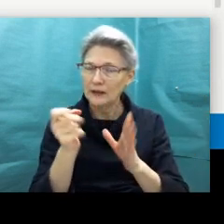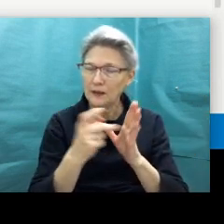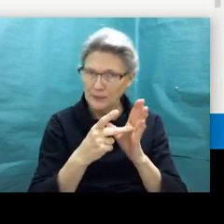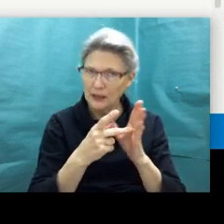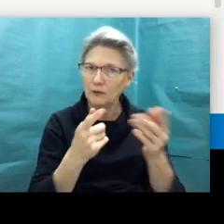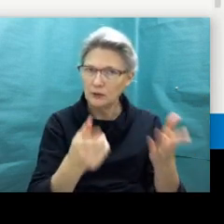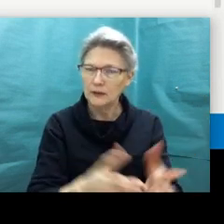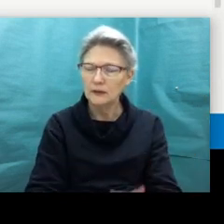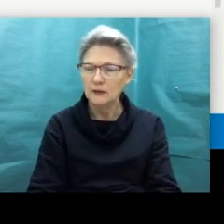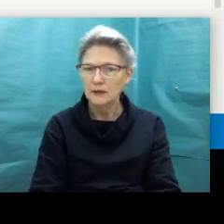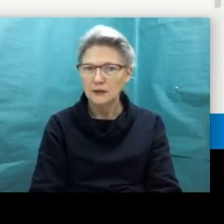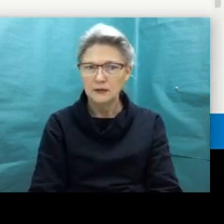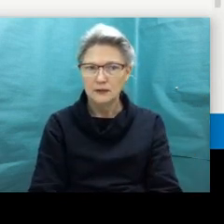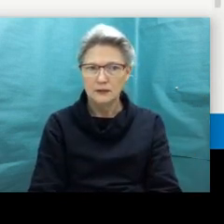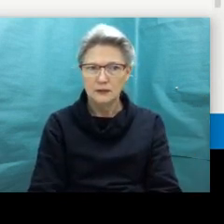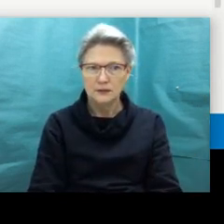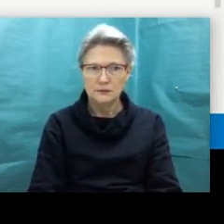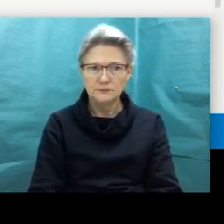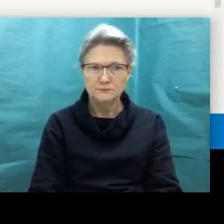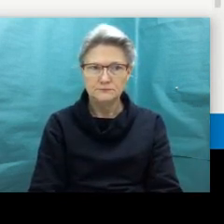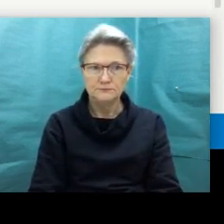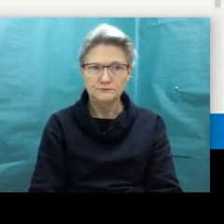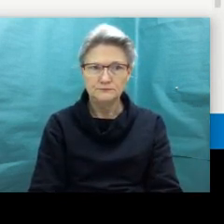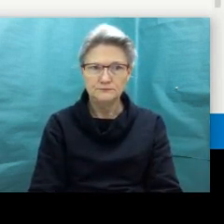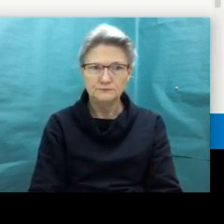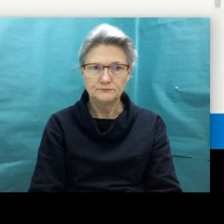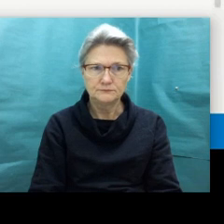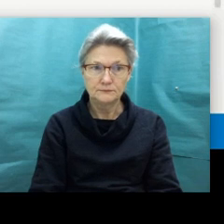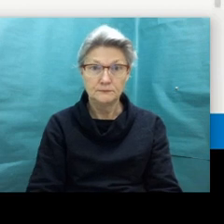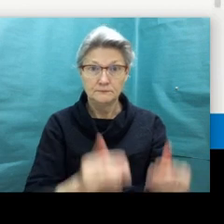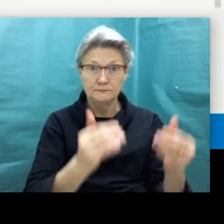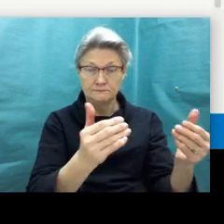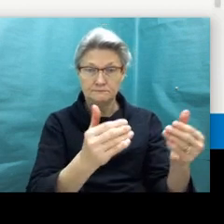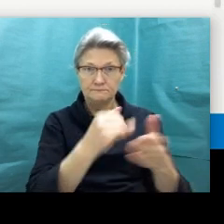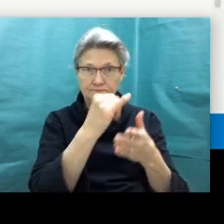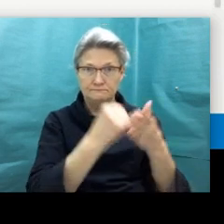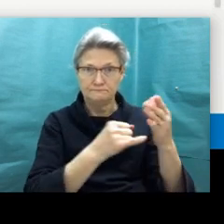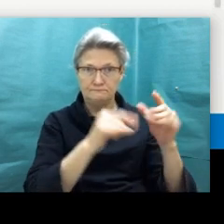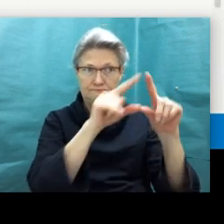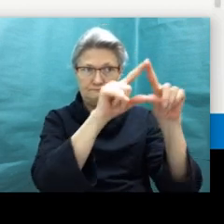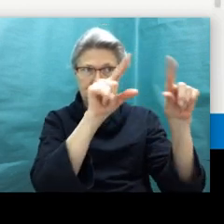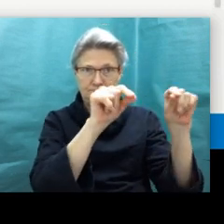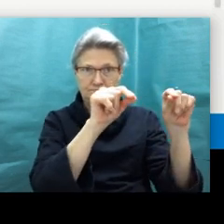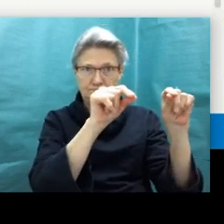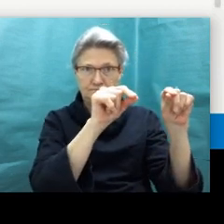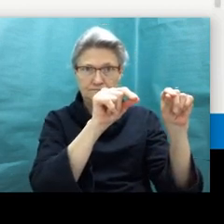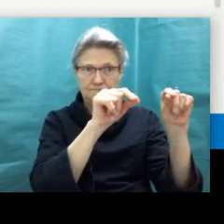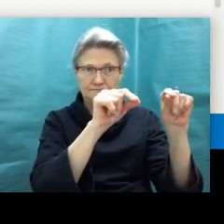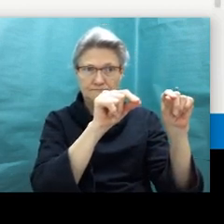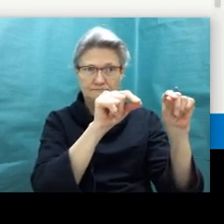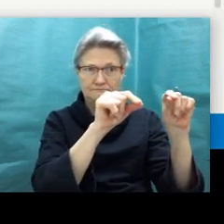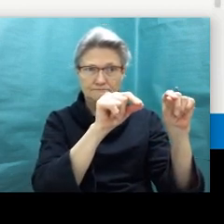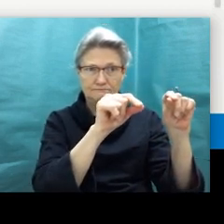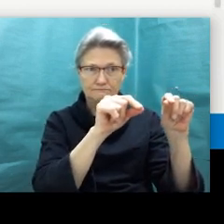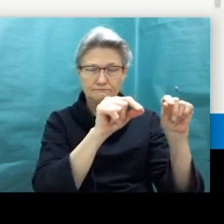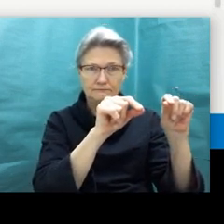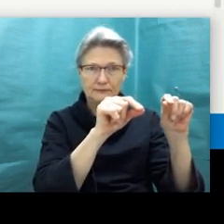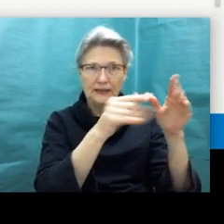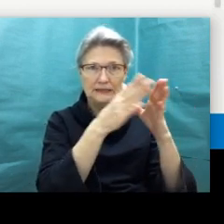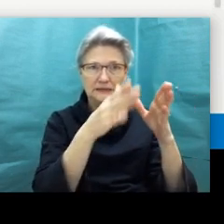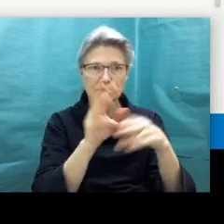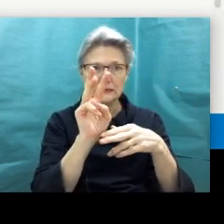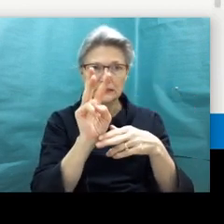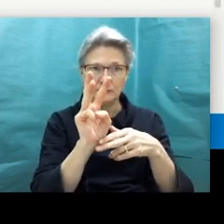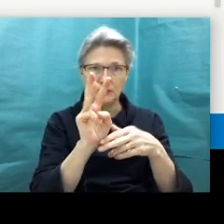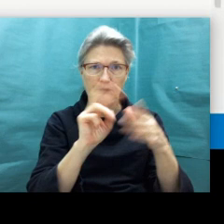back when I have it completely drawn. So here I drew the bar model, and you'll see that next to the